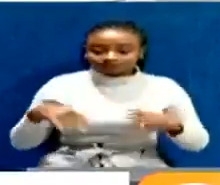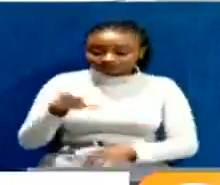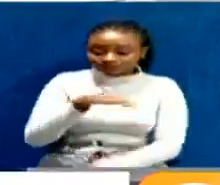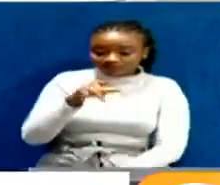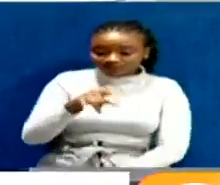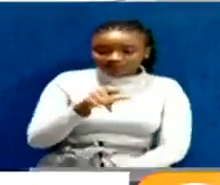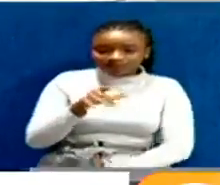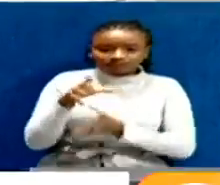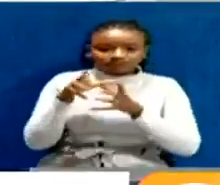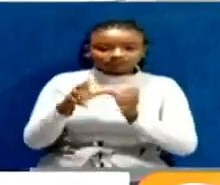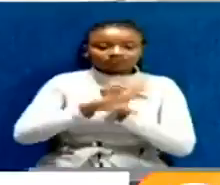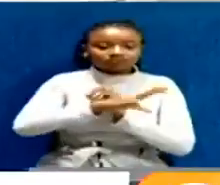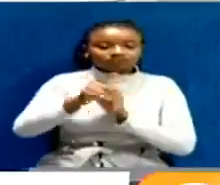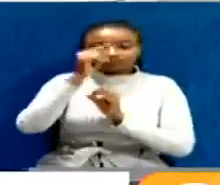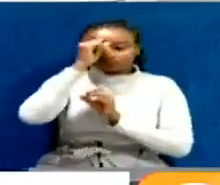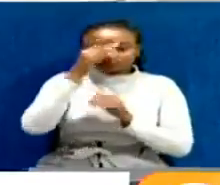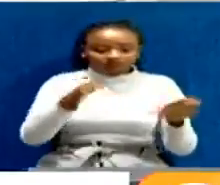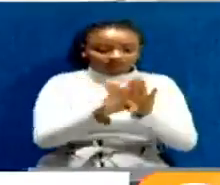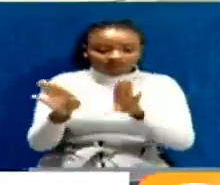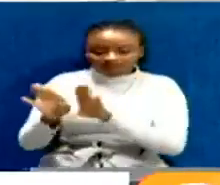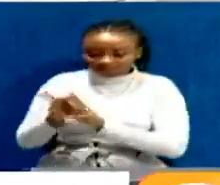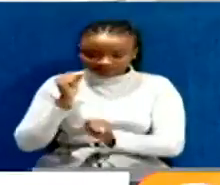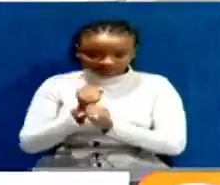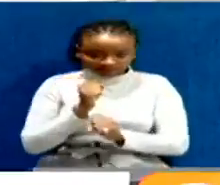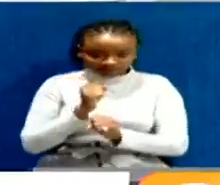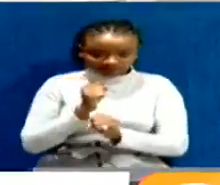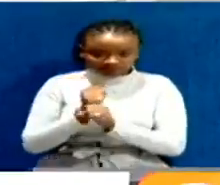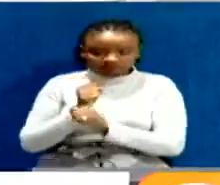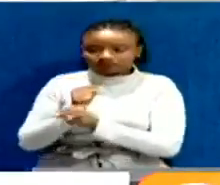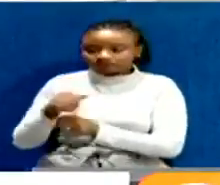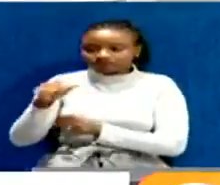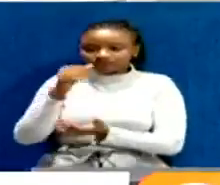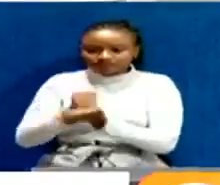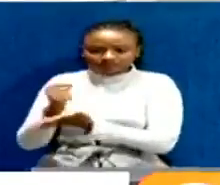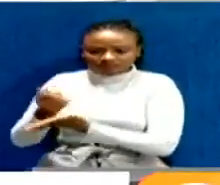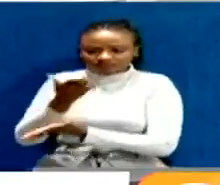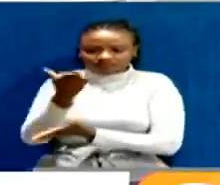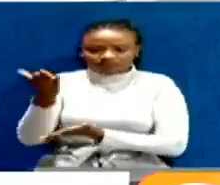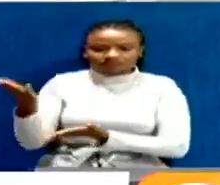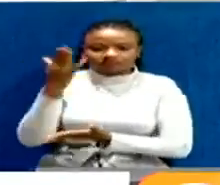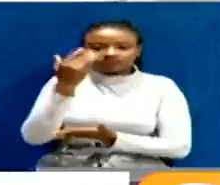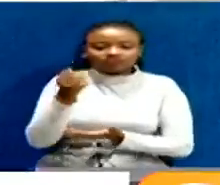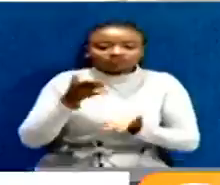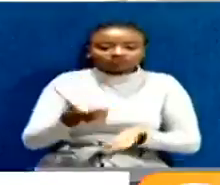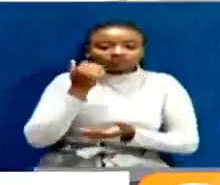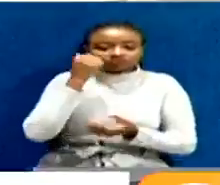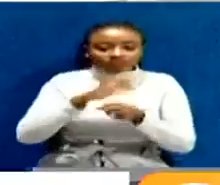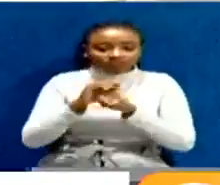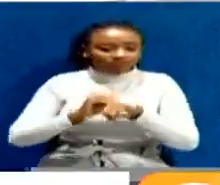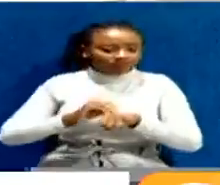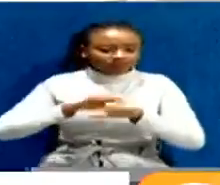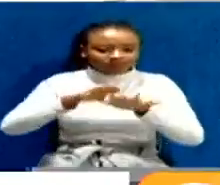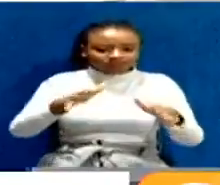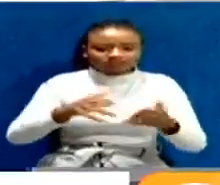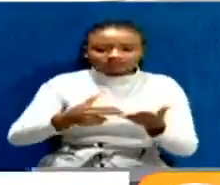county government to shut down its offices as the positivity rate hit 28.4%, nearly 4 times the